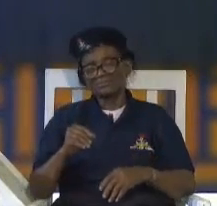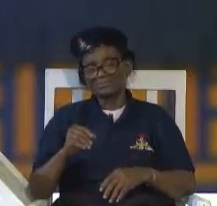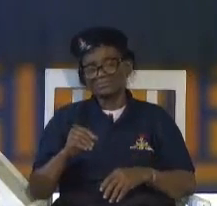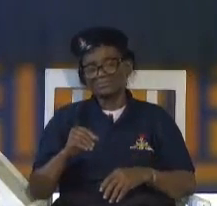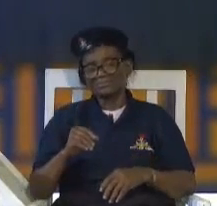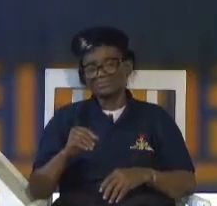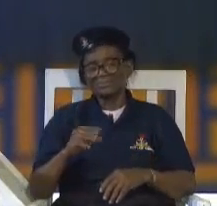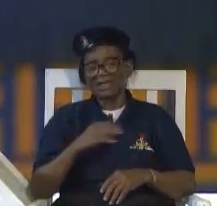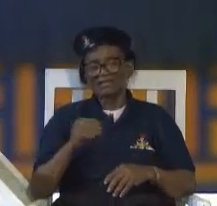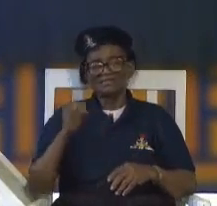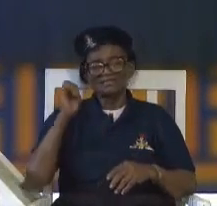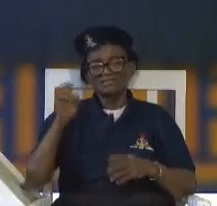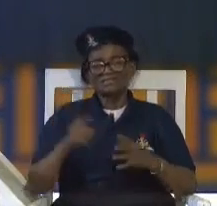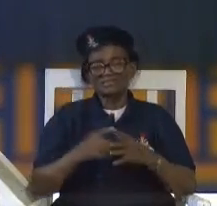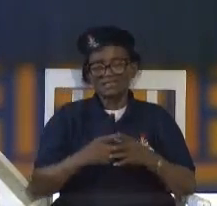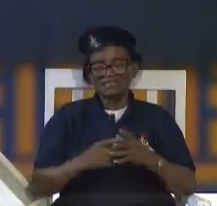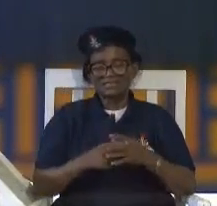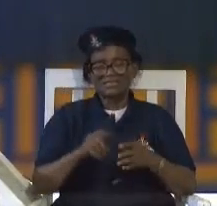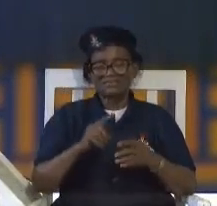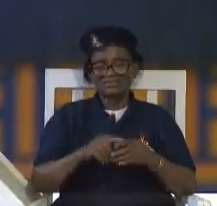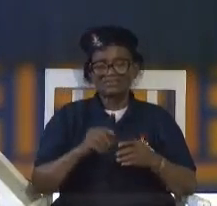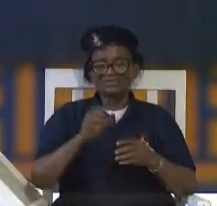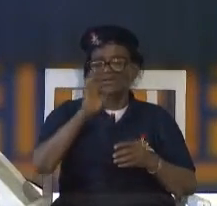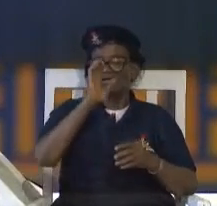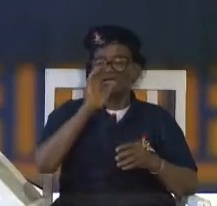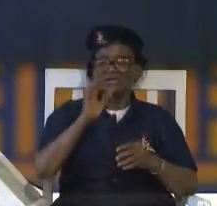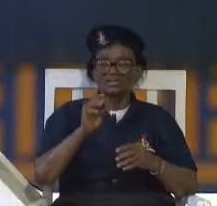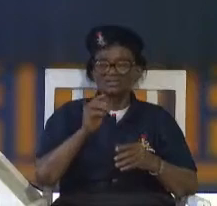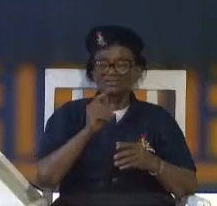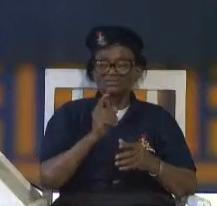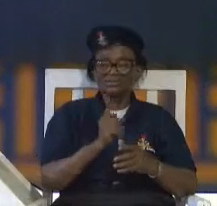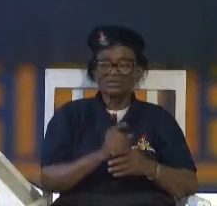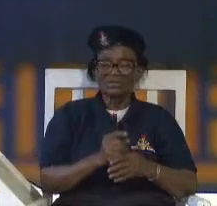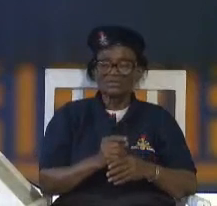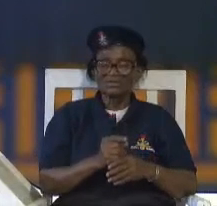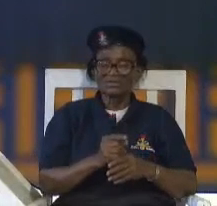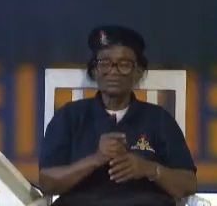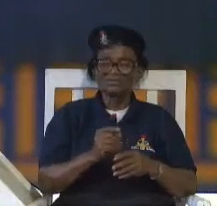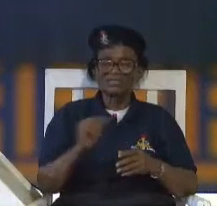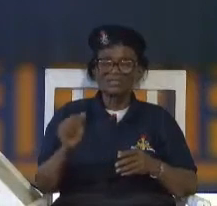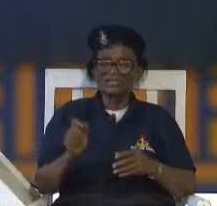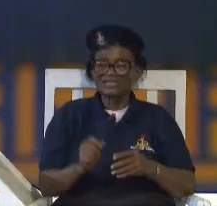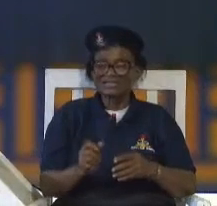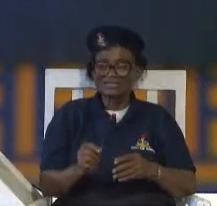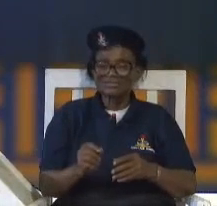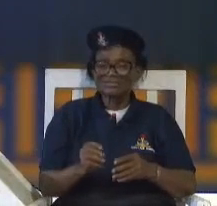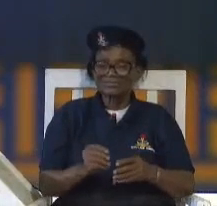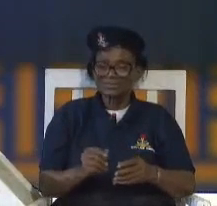And he began to drink just a little bit of wine. Just a little bit.